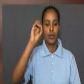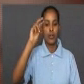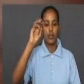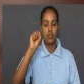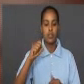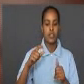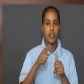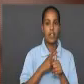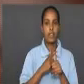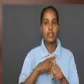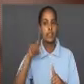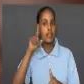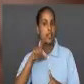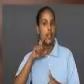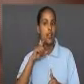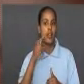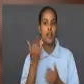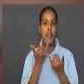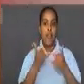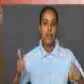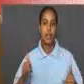first synthetic fiber.